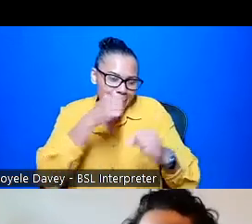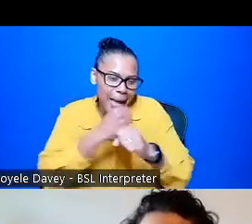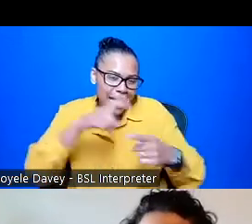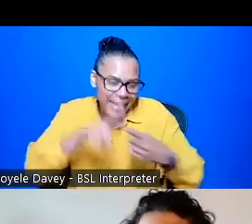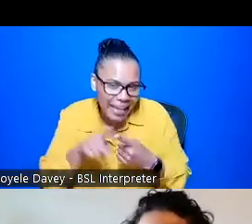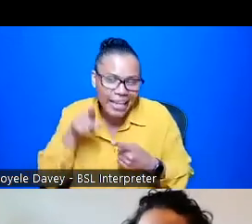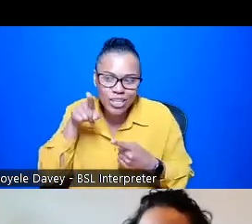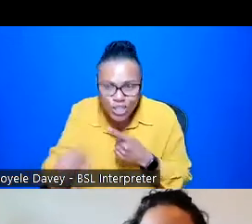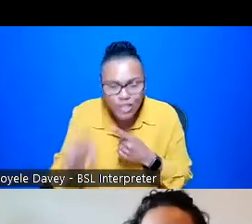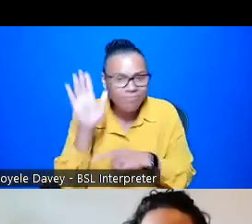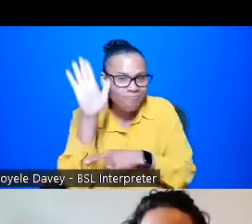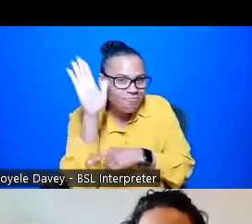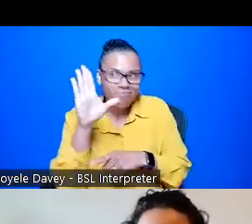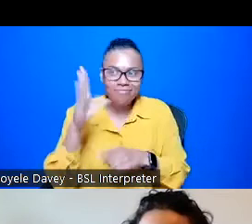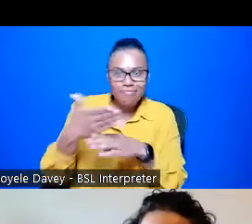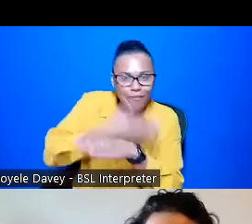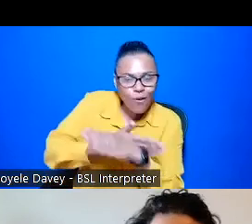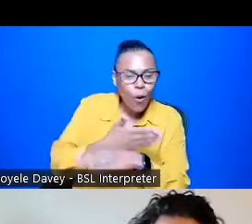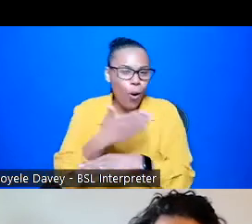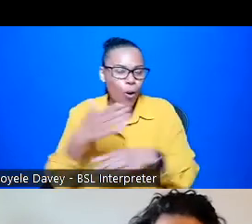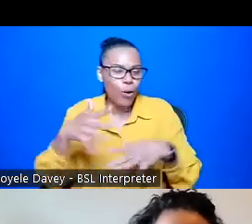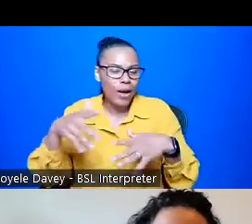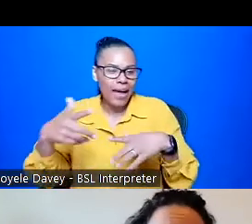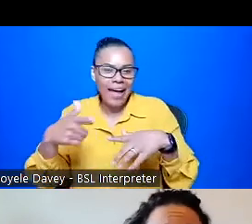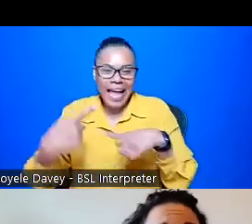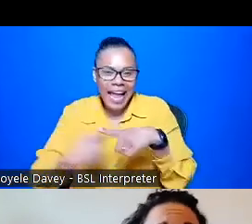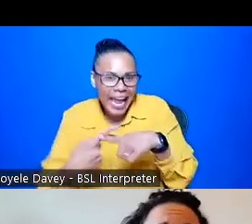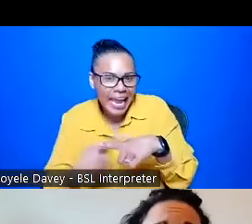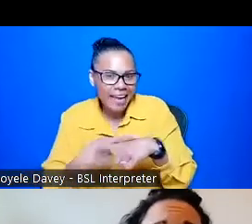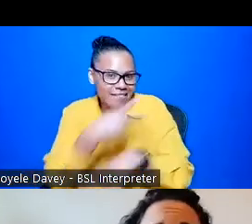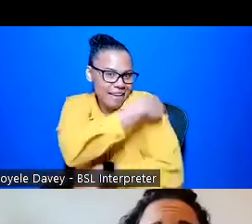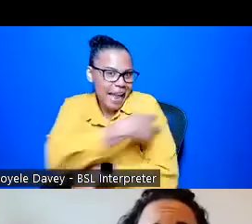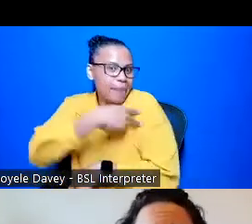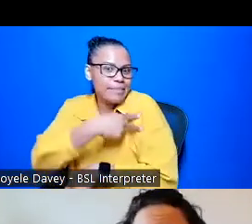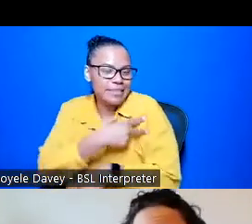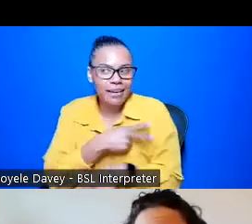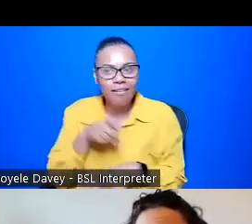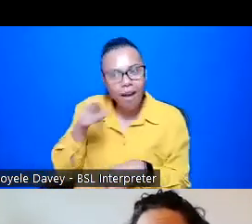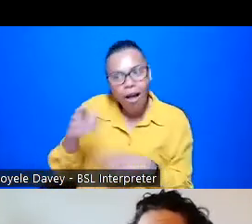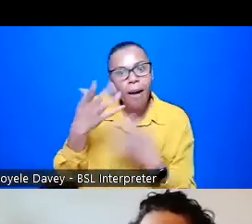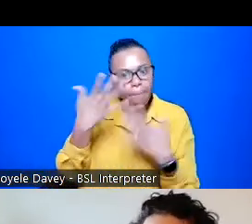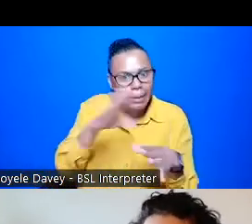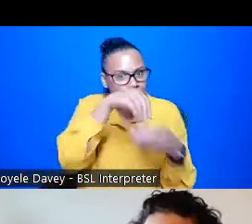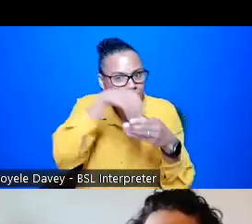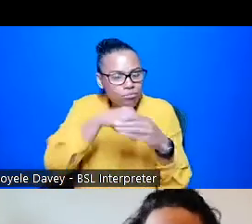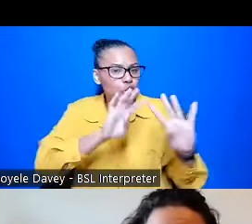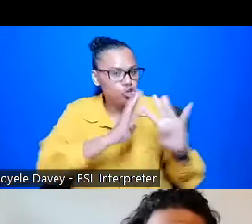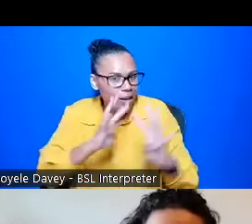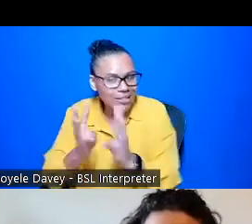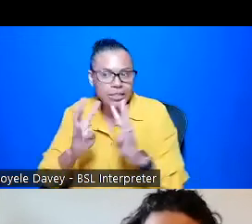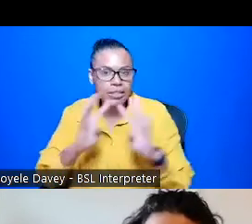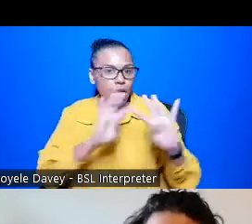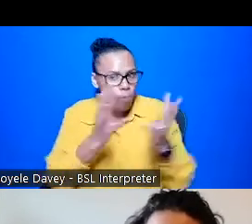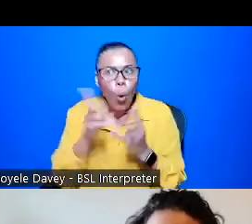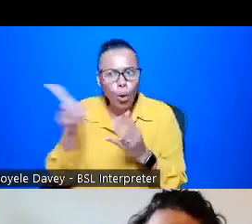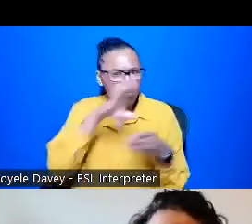England captain, incredible player over a number of years. She holds a number of trustee positions and board positions in